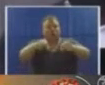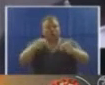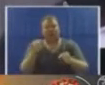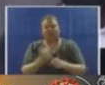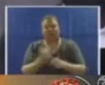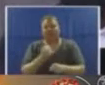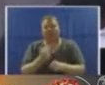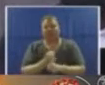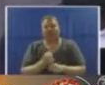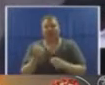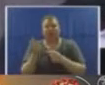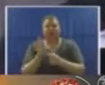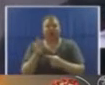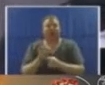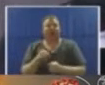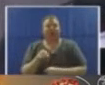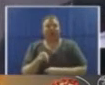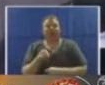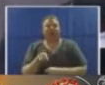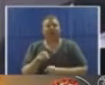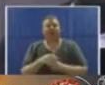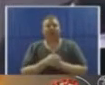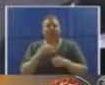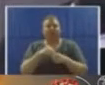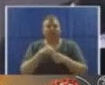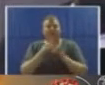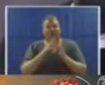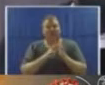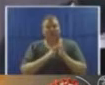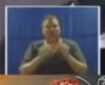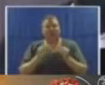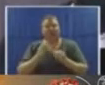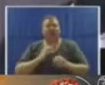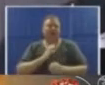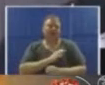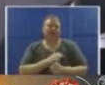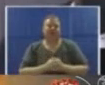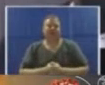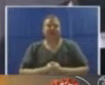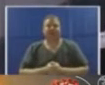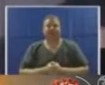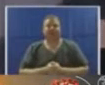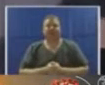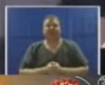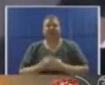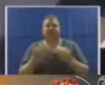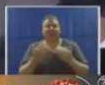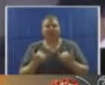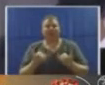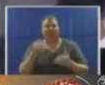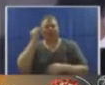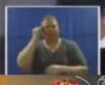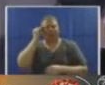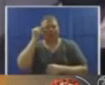is implicated and referred to in this committee report. Now, what is also very